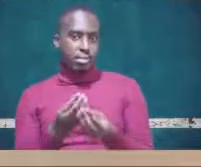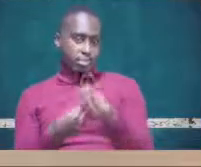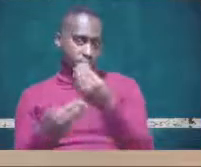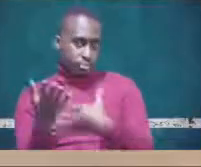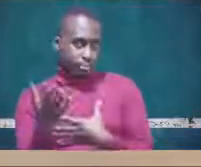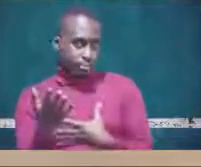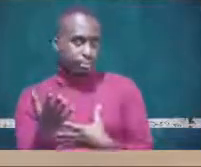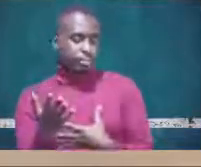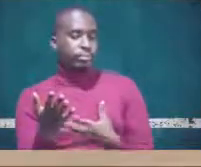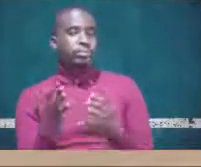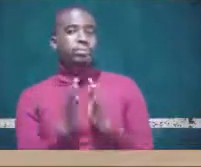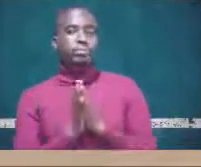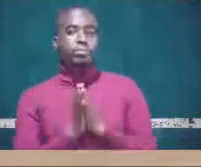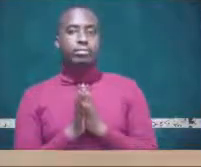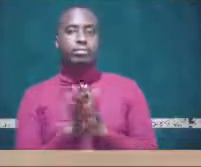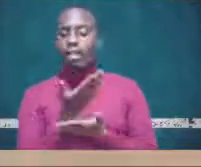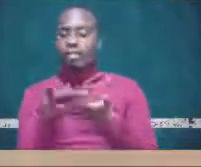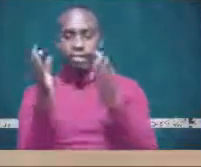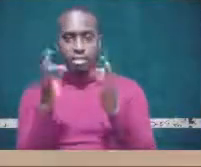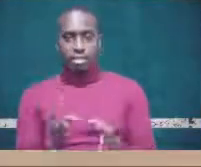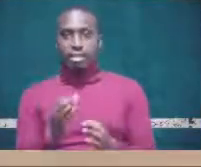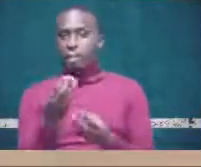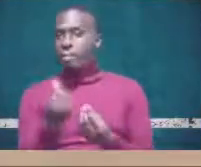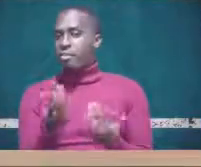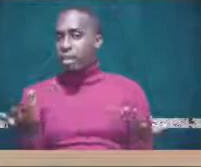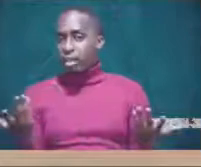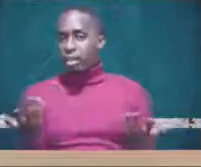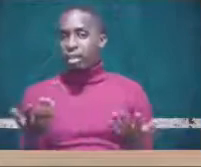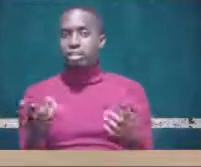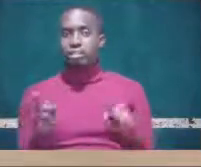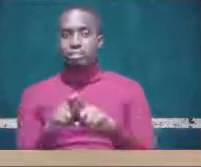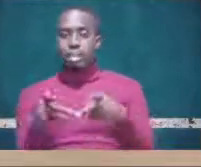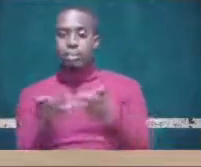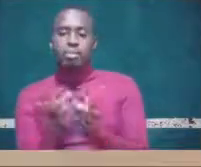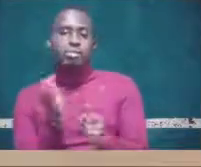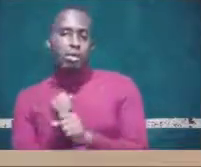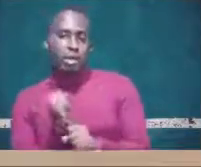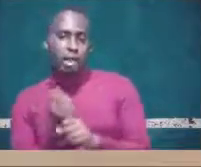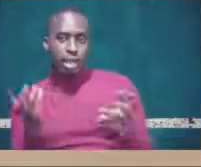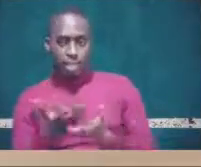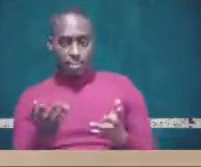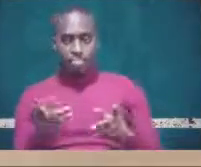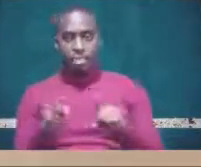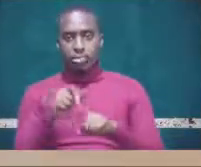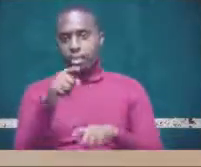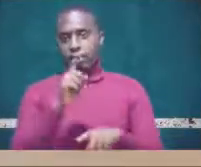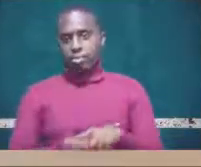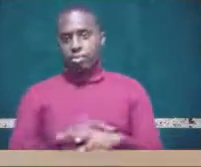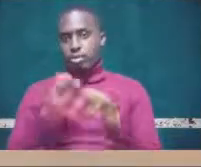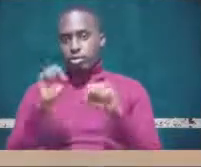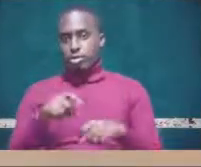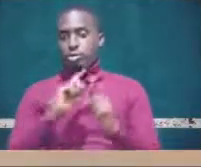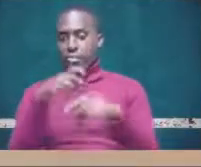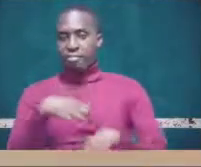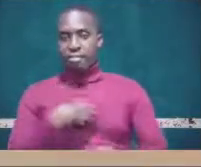the products it sells, everything, the prices, even its location. And in this case, you can go and visit it and